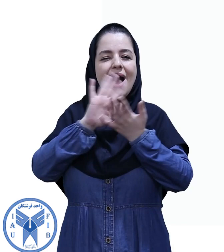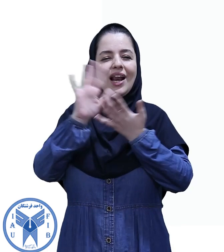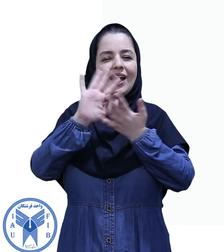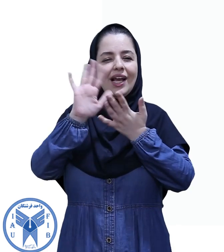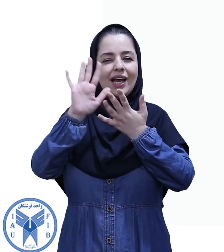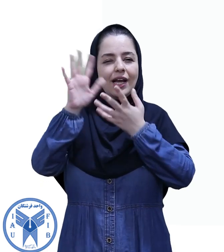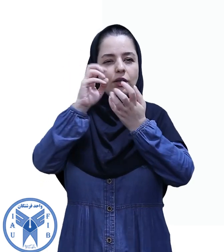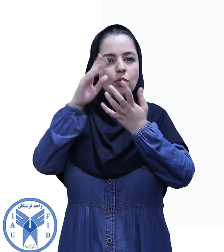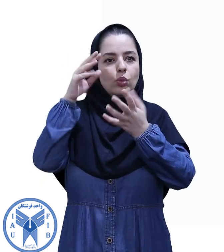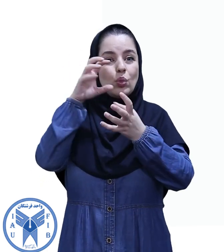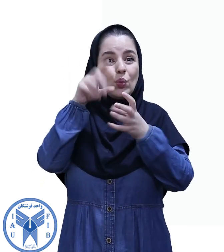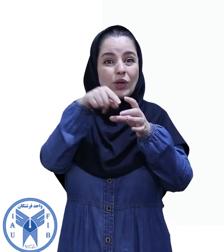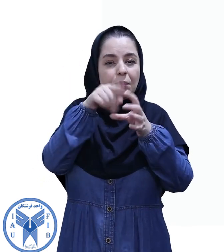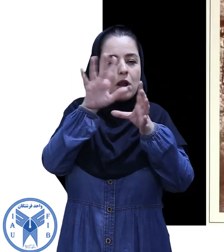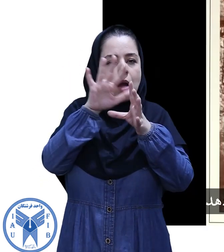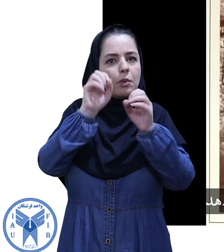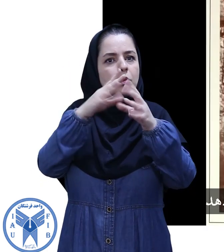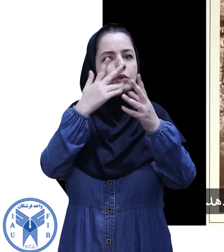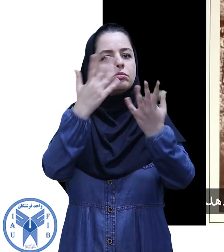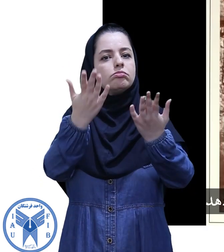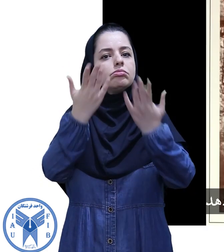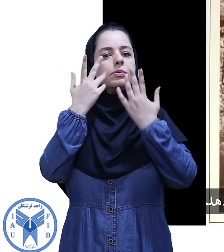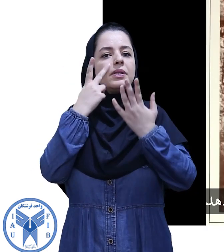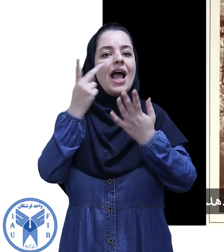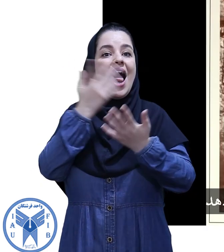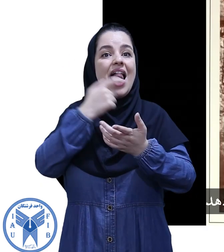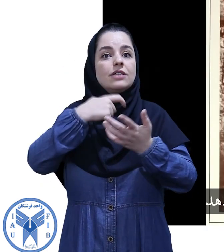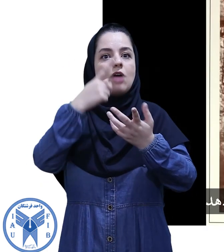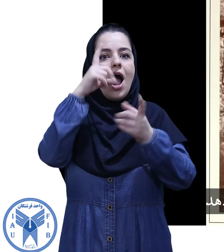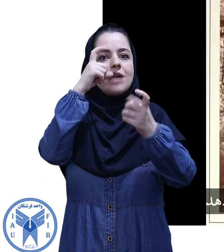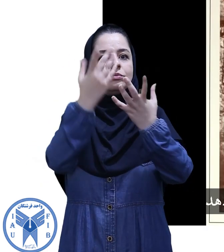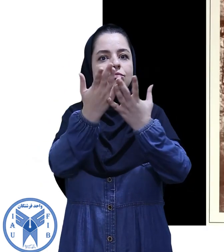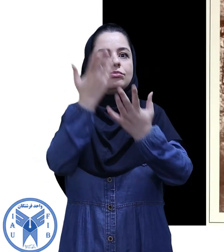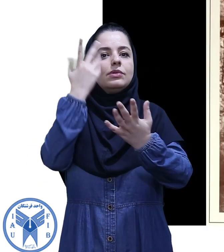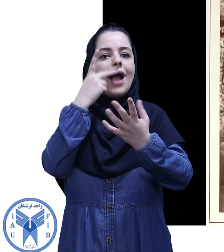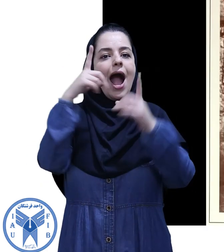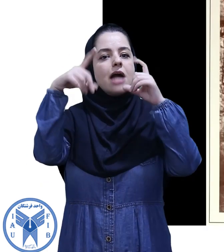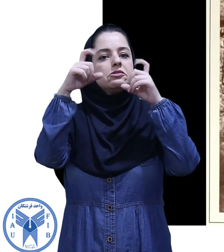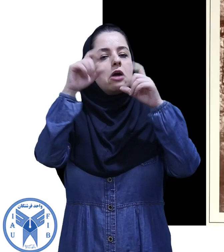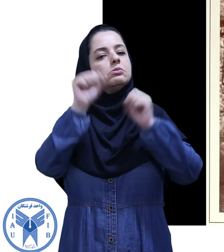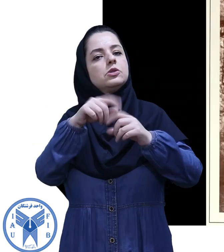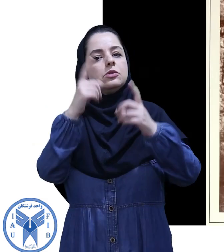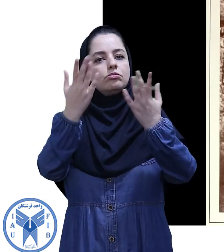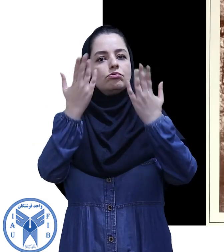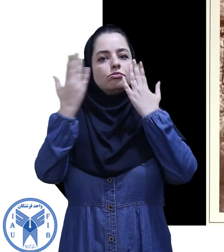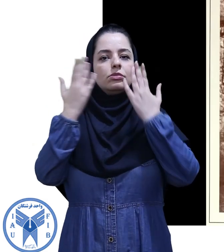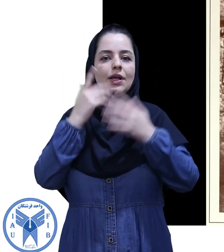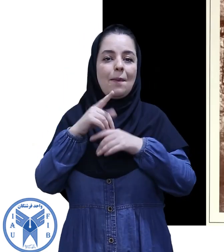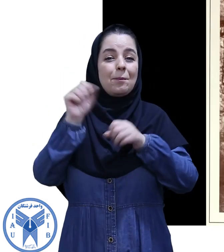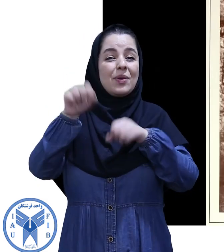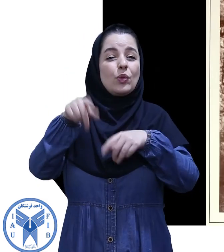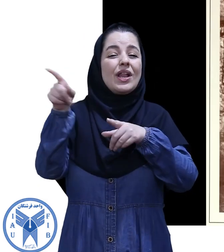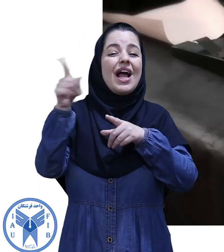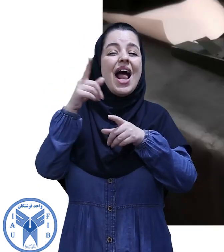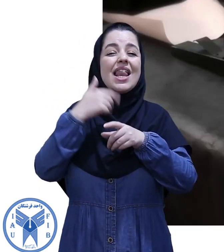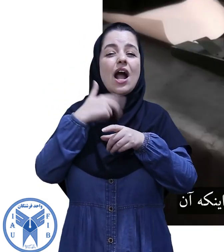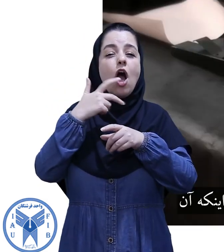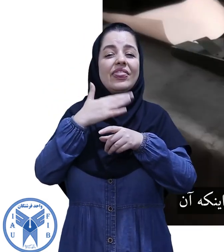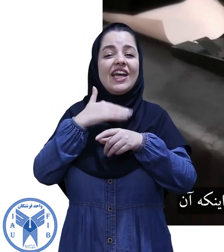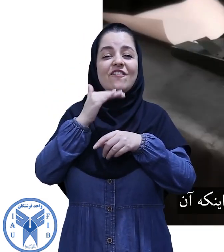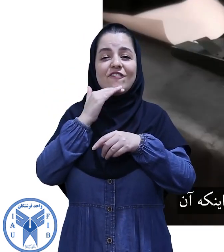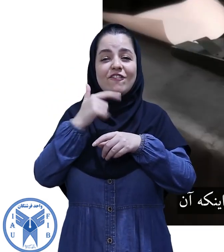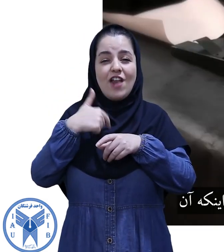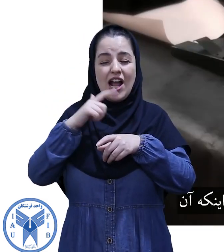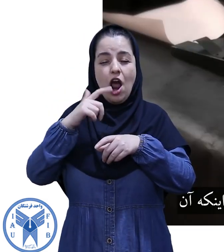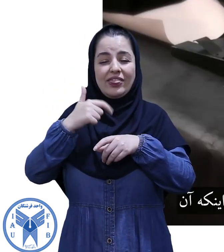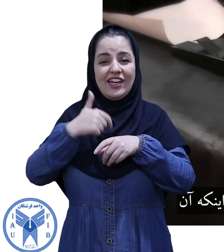visible image using gallic acid. And so now he can put this into a camera and actually do pictures of living human beings. He can